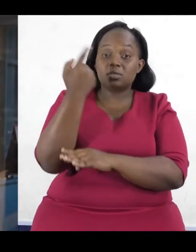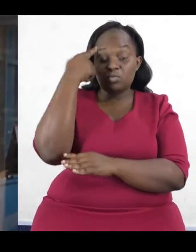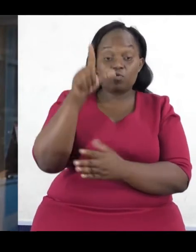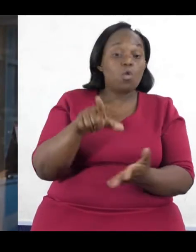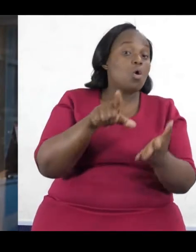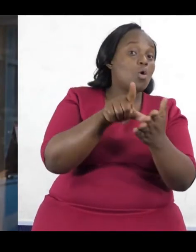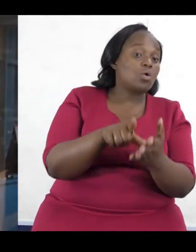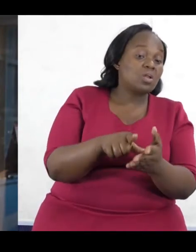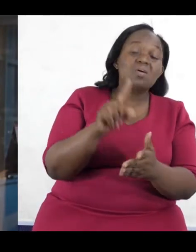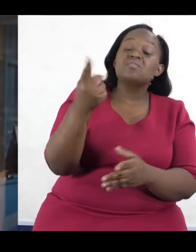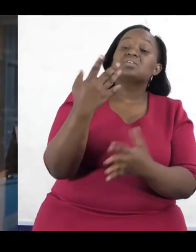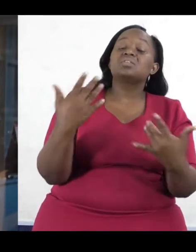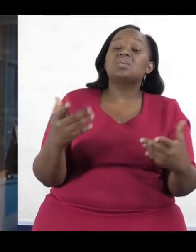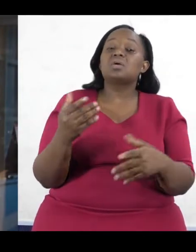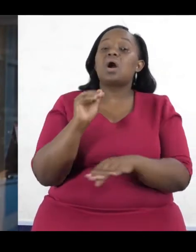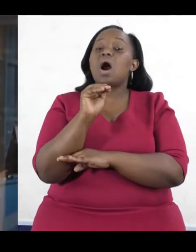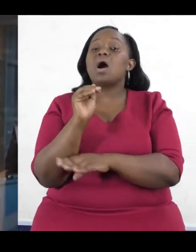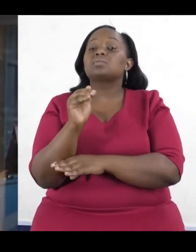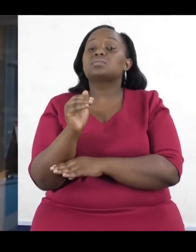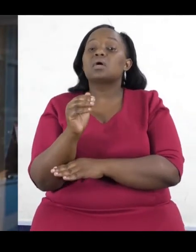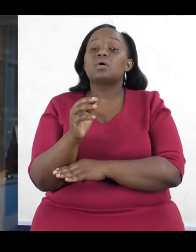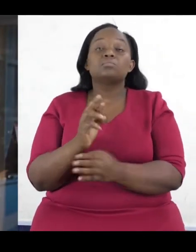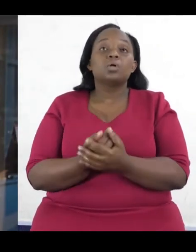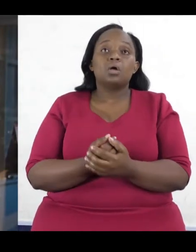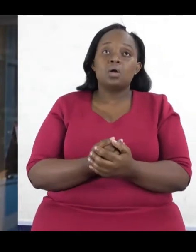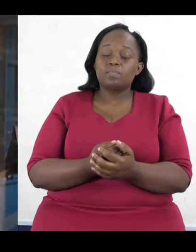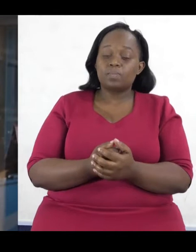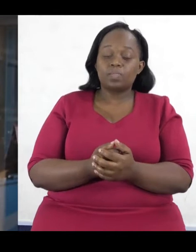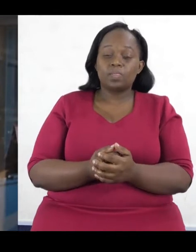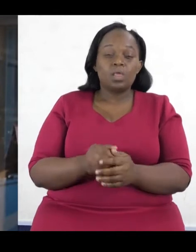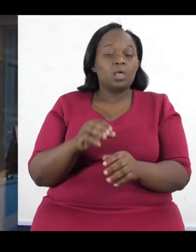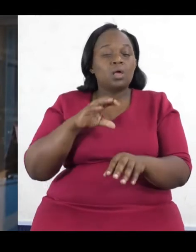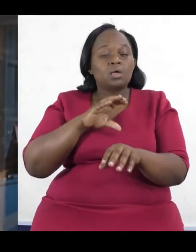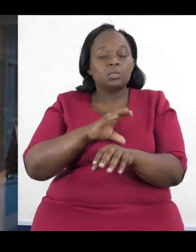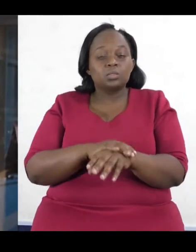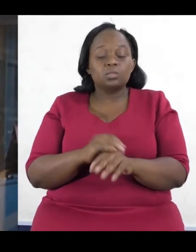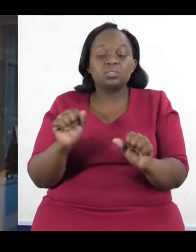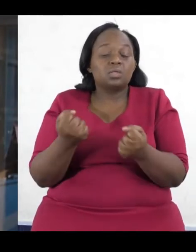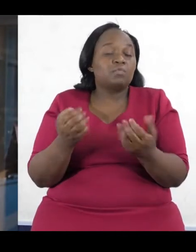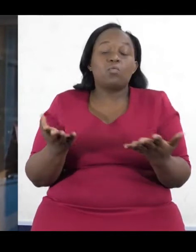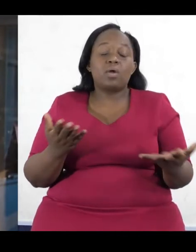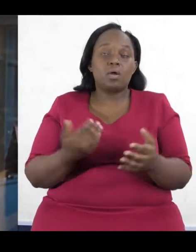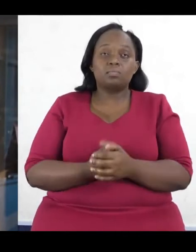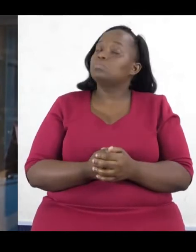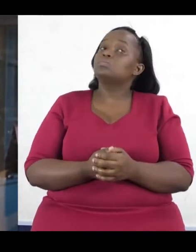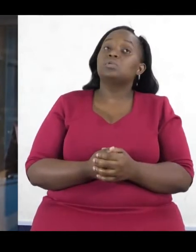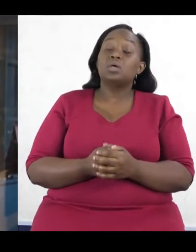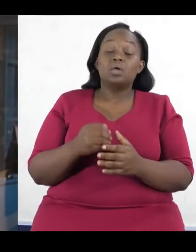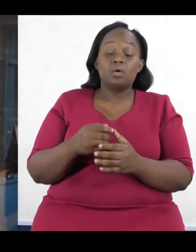is the guarantor? Okay? And you find that due to our traditional cultural